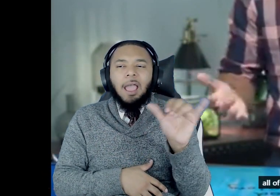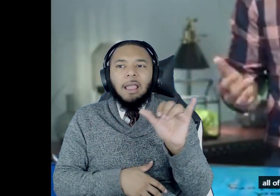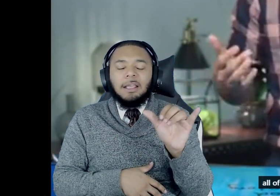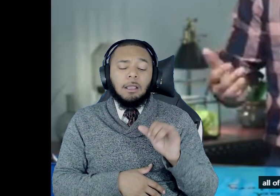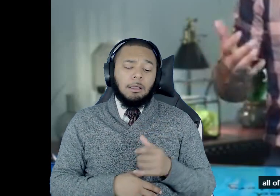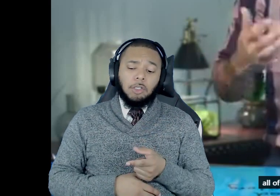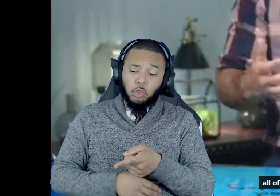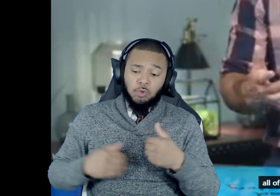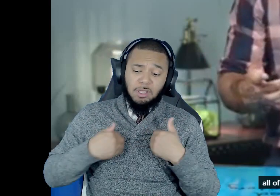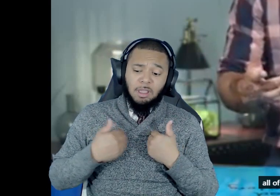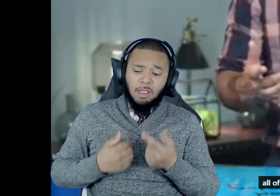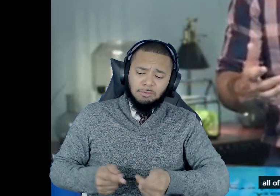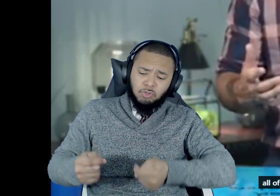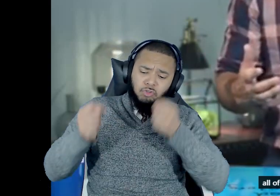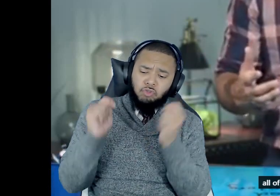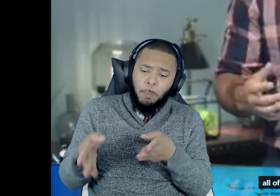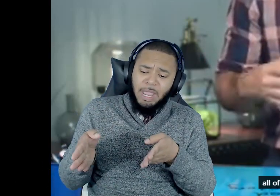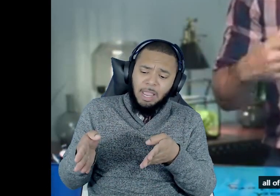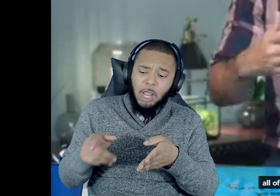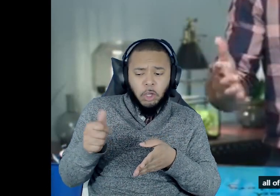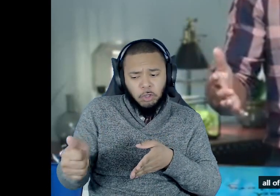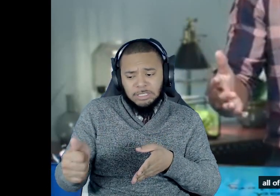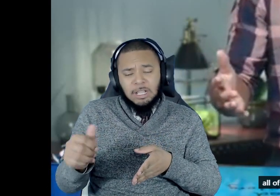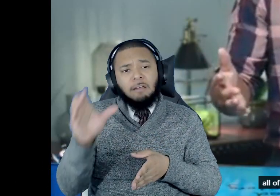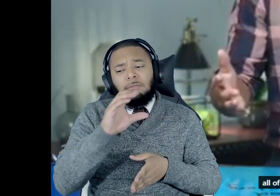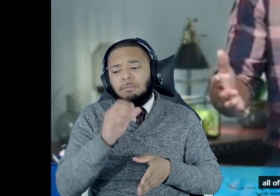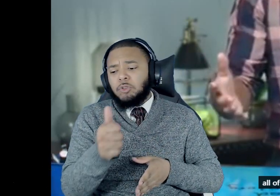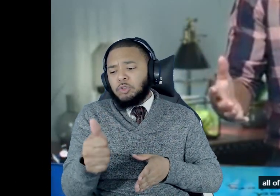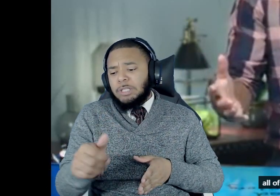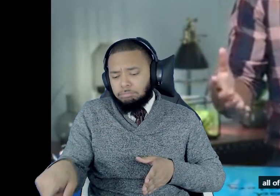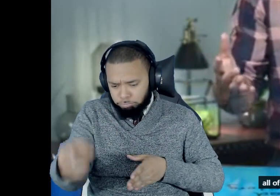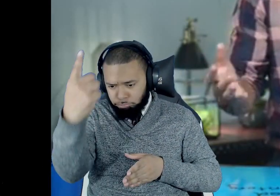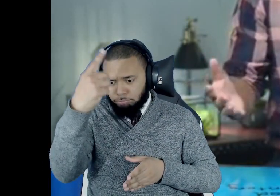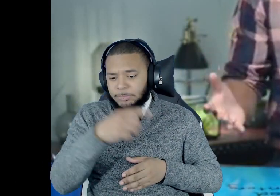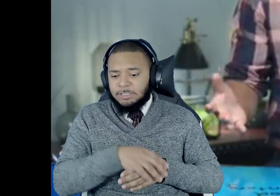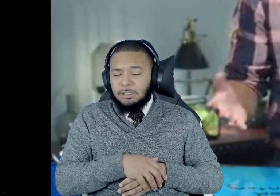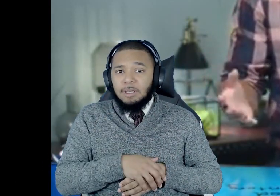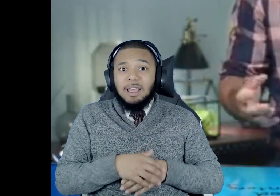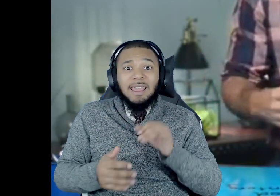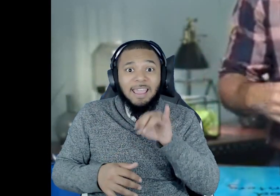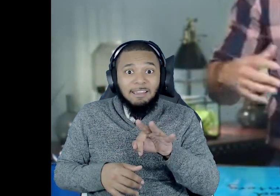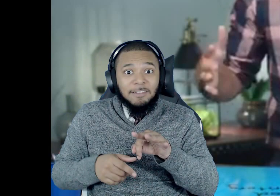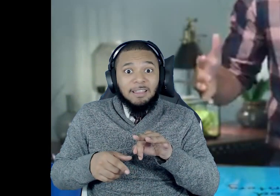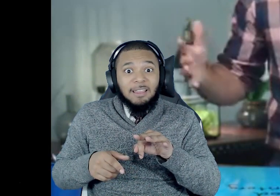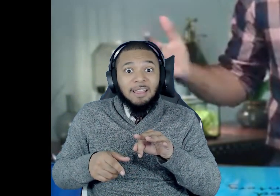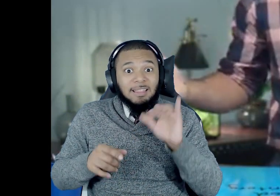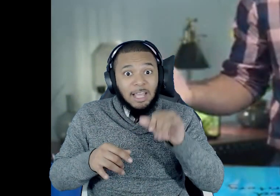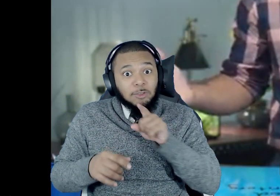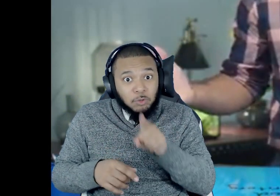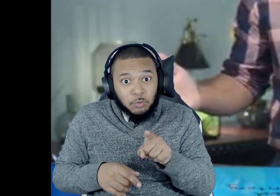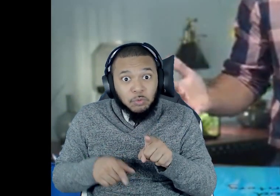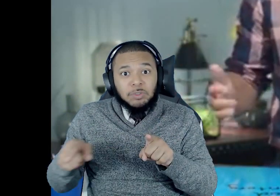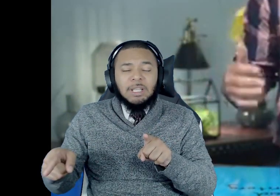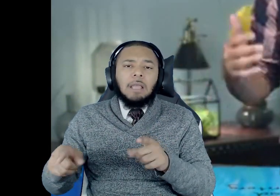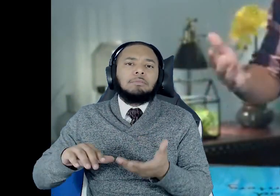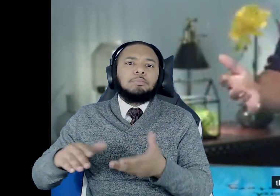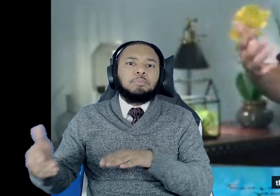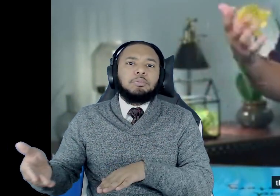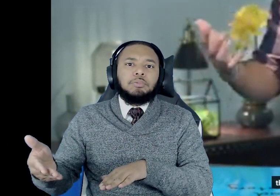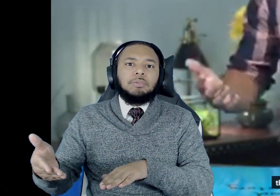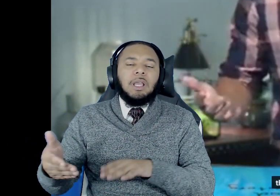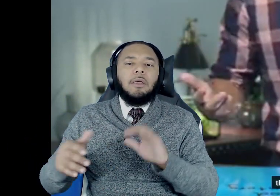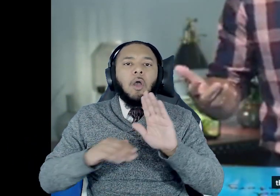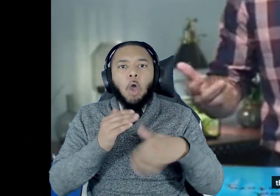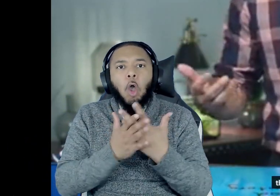die. If they did it that way, then all of the younger members of their populations would die off, and then their species would cease to exist. So it's a